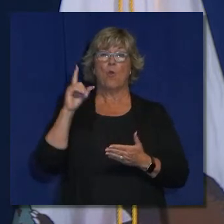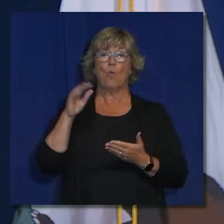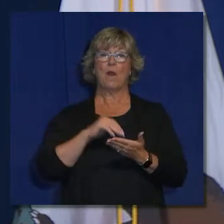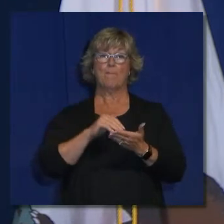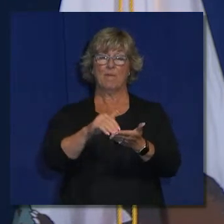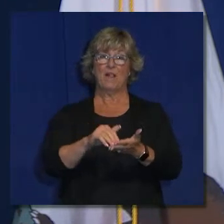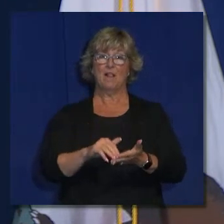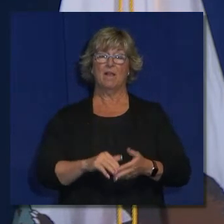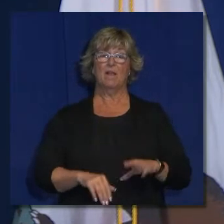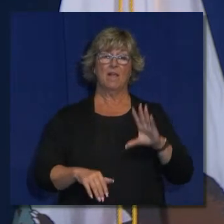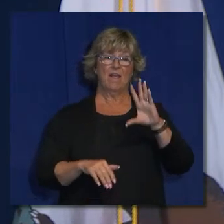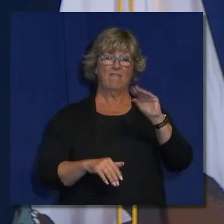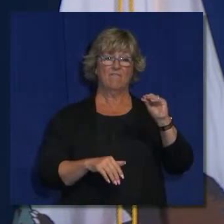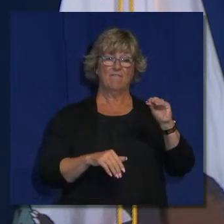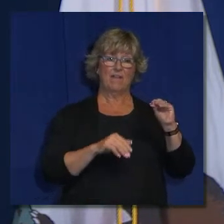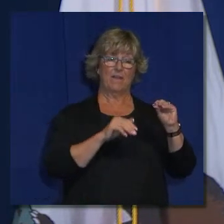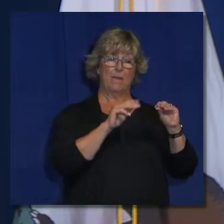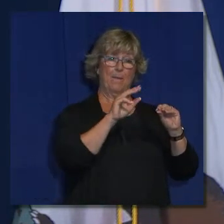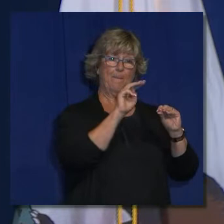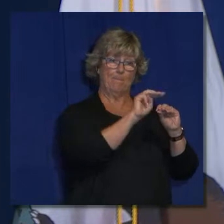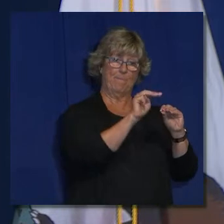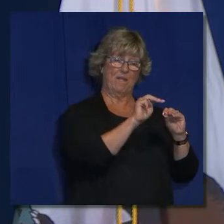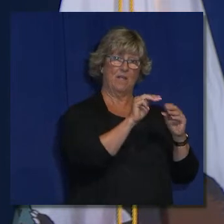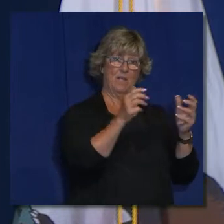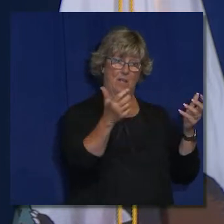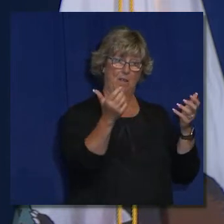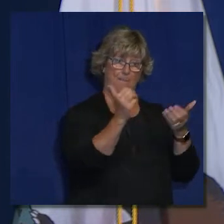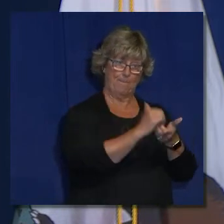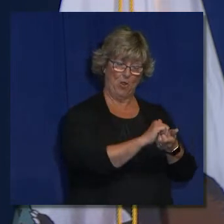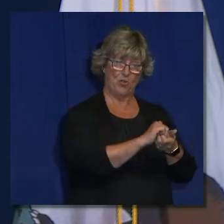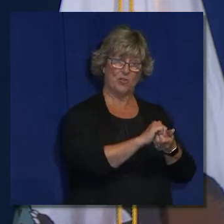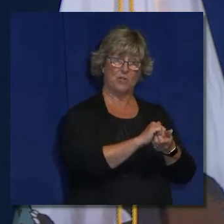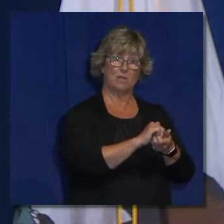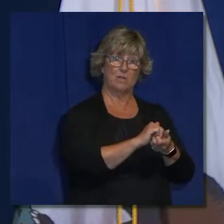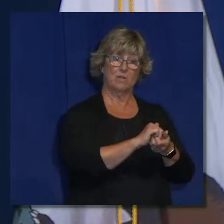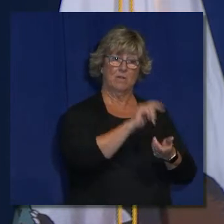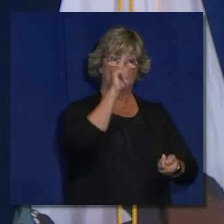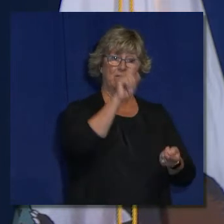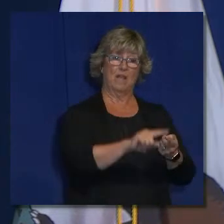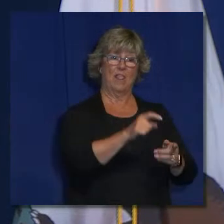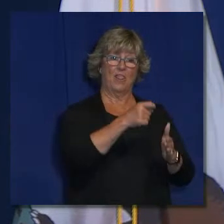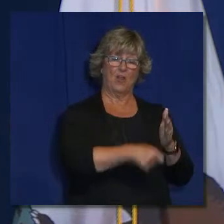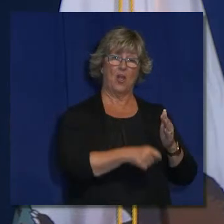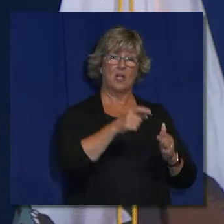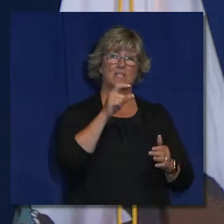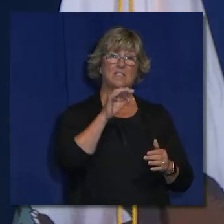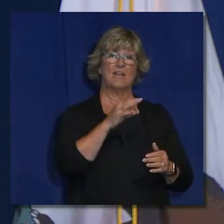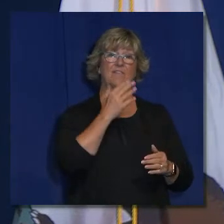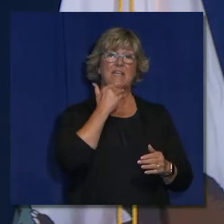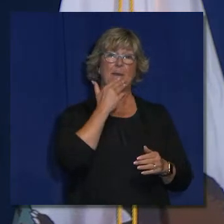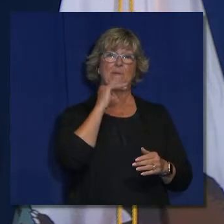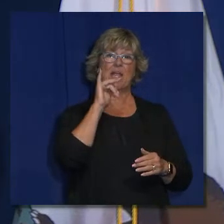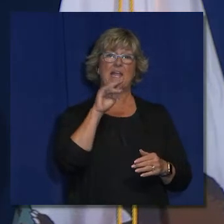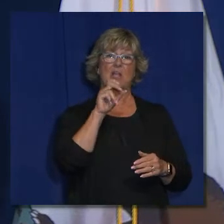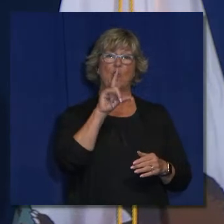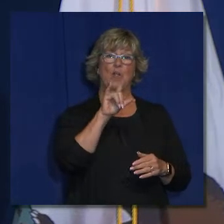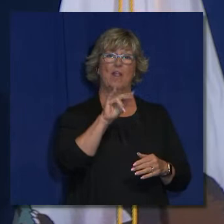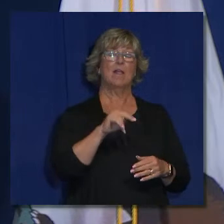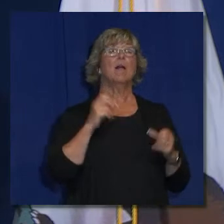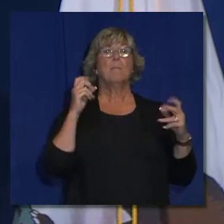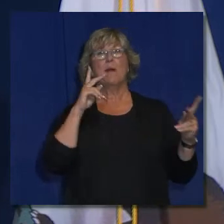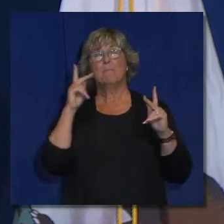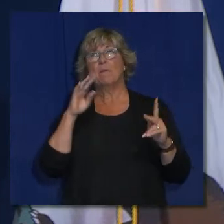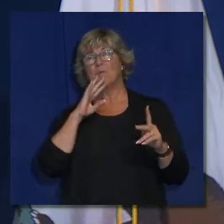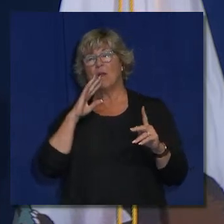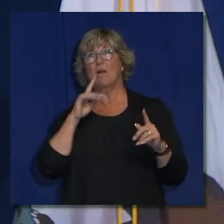$50 million for the partnership that we'd want to form to bring down basically a cost insulin. A lot of folks have been talking about